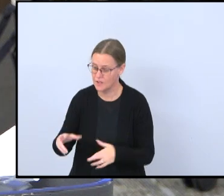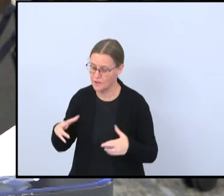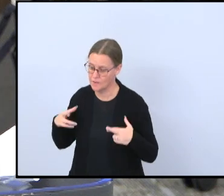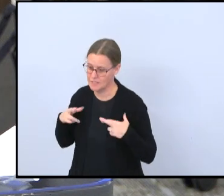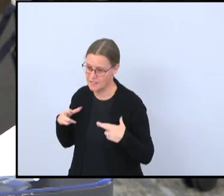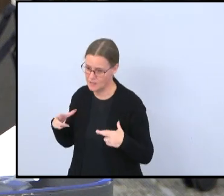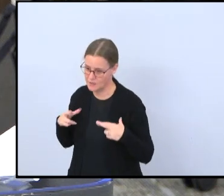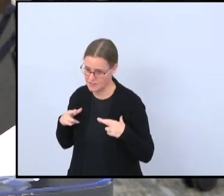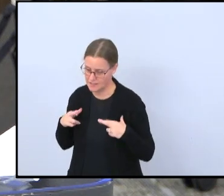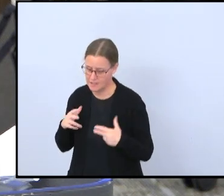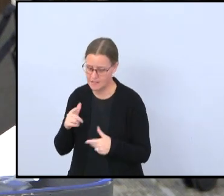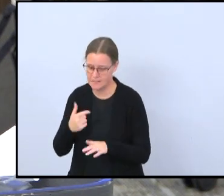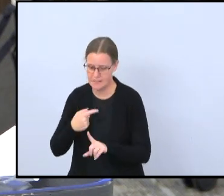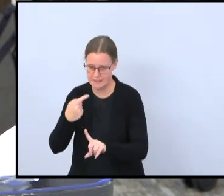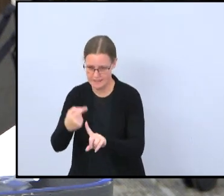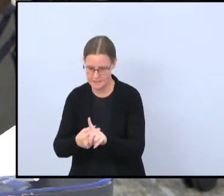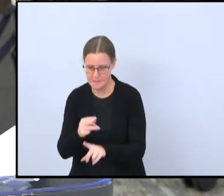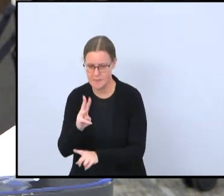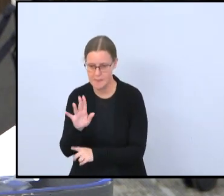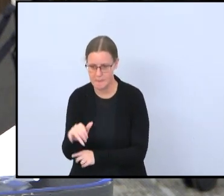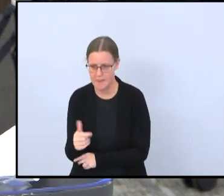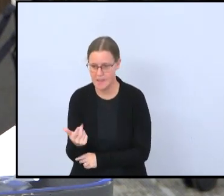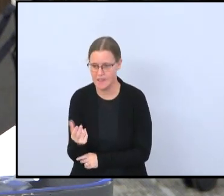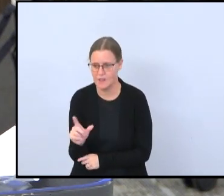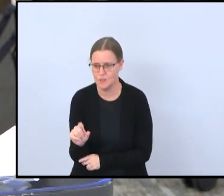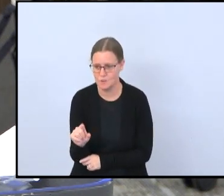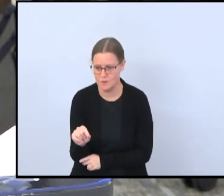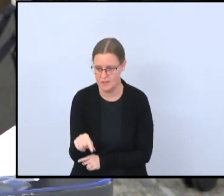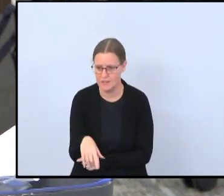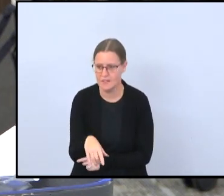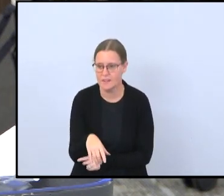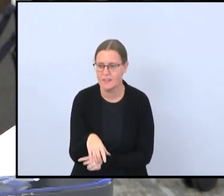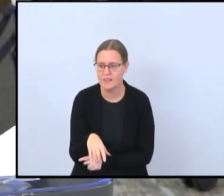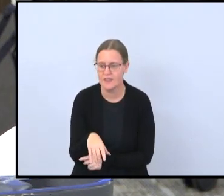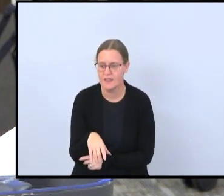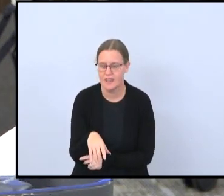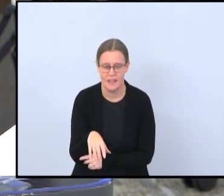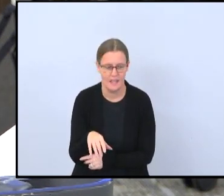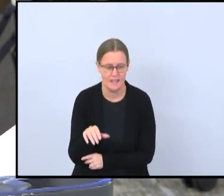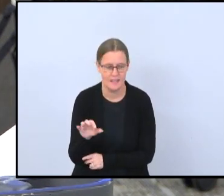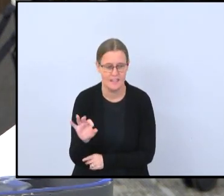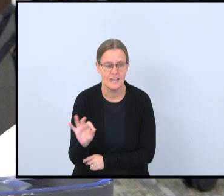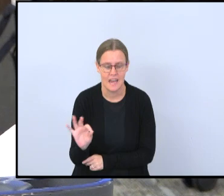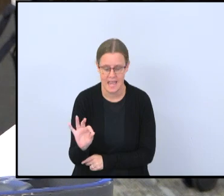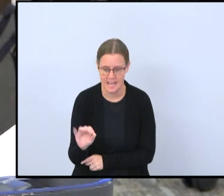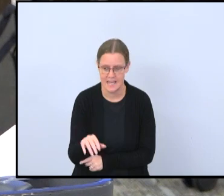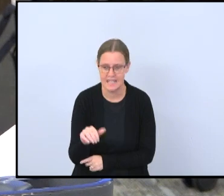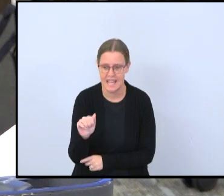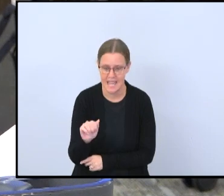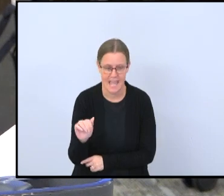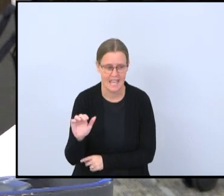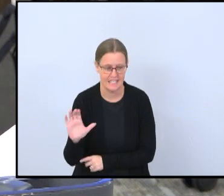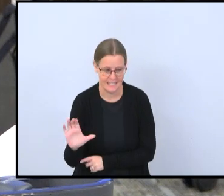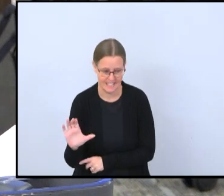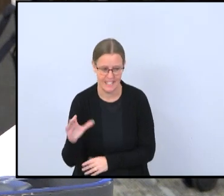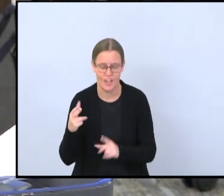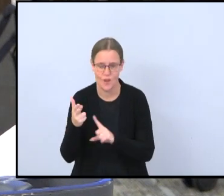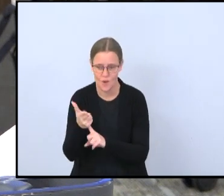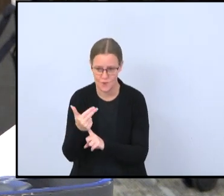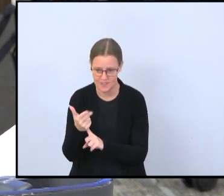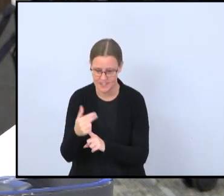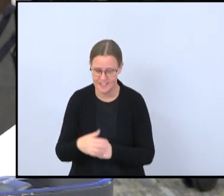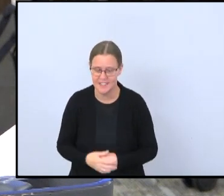is later next month on May 20th at 9 a.m. at the AC Hotel. We're changing it up a little bit this year. Wow. And while we're talking